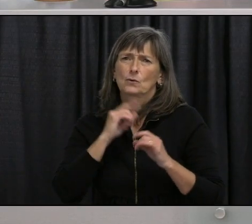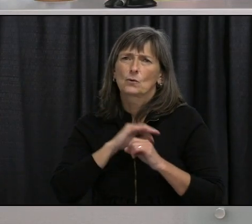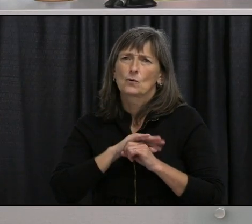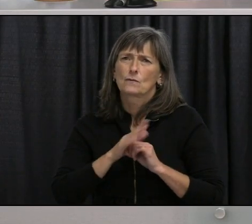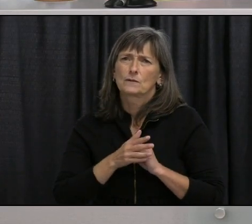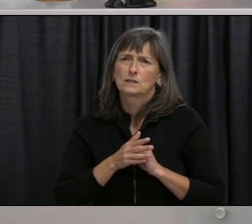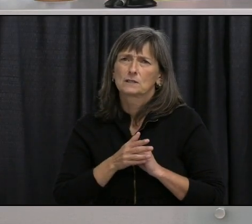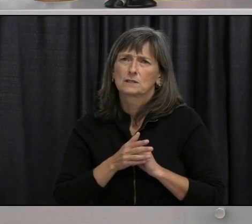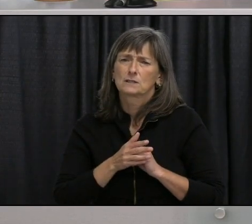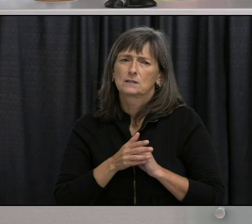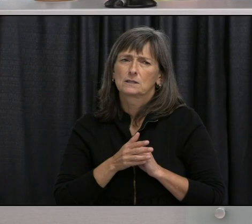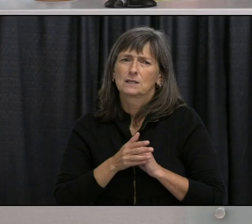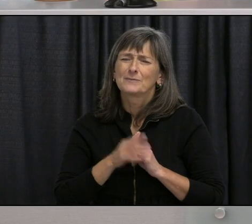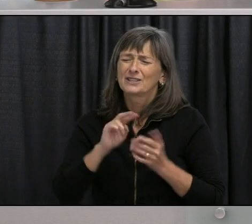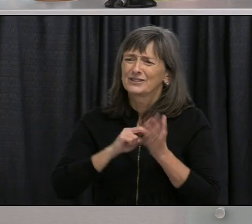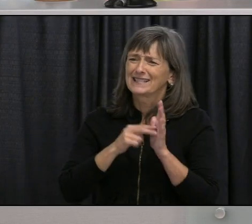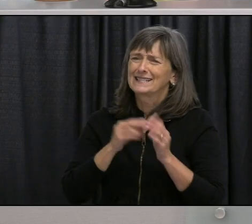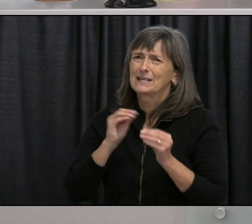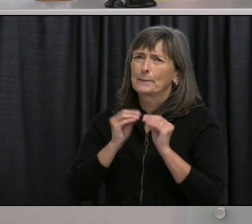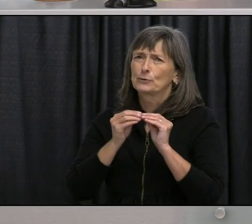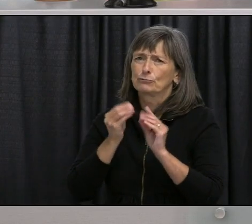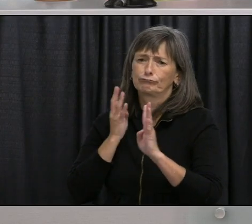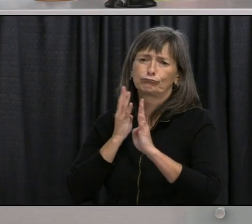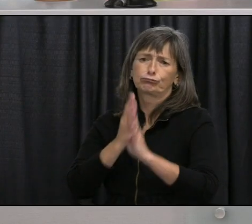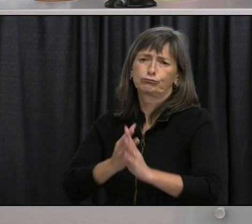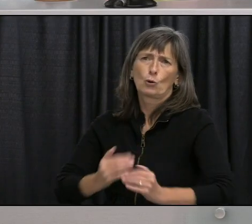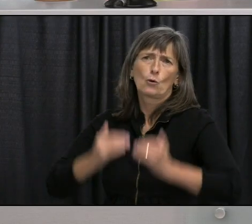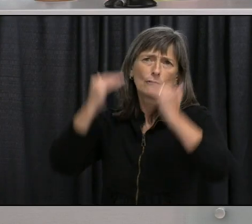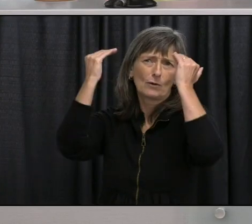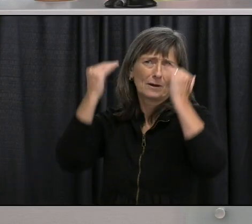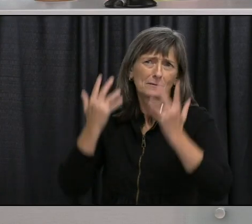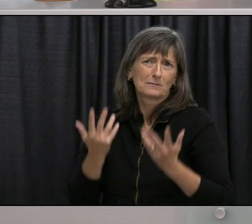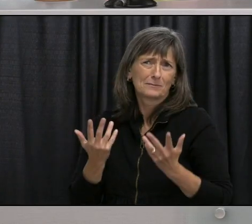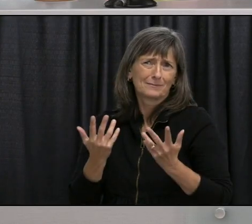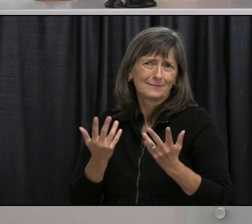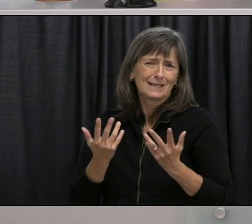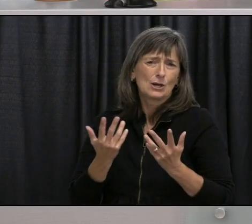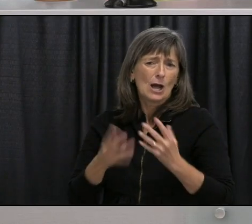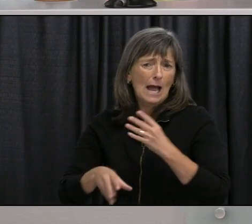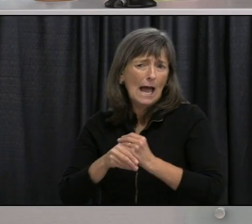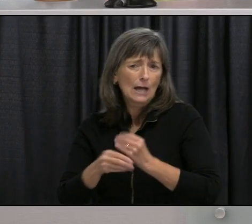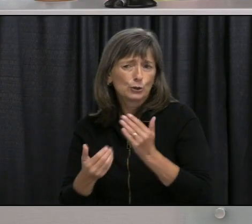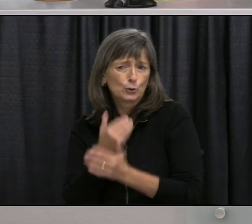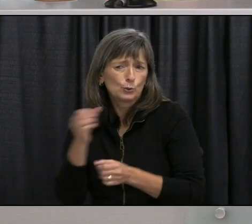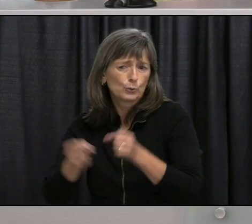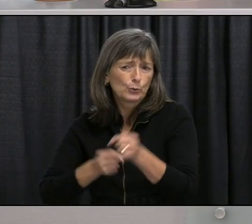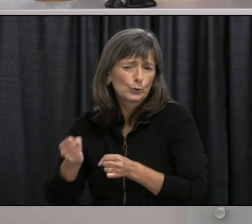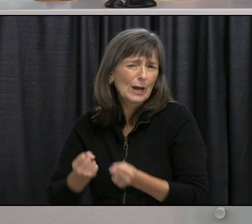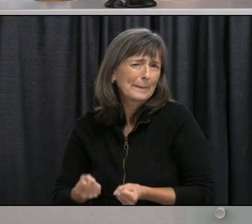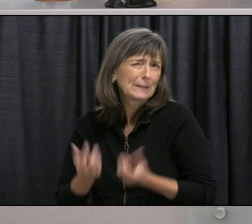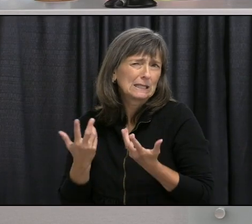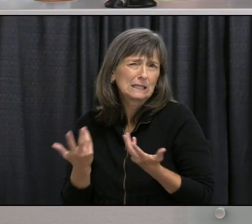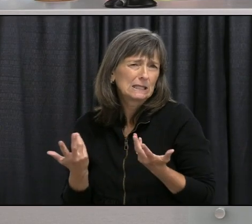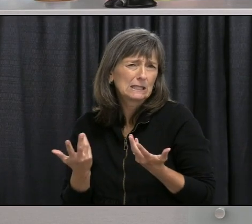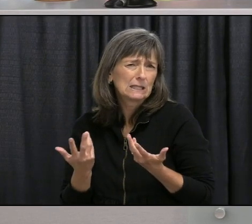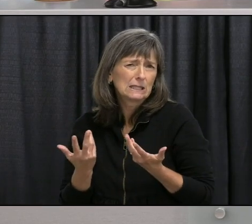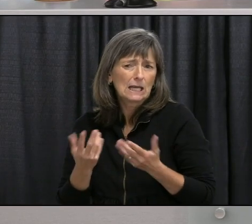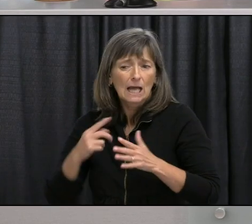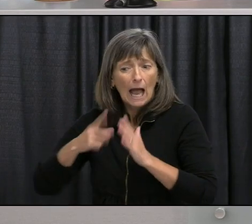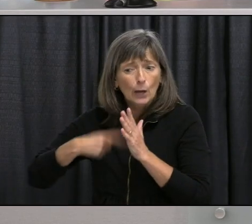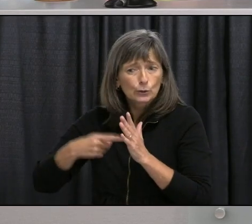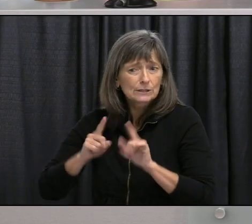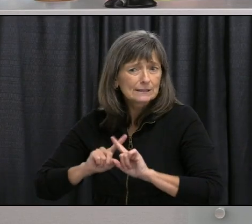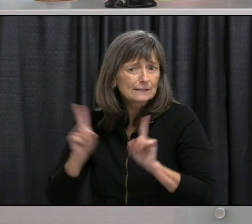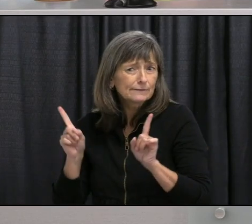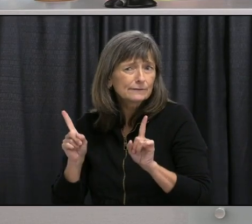to increase capacity? So, and I want you to touch on three things if you can. How many people have been added? How much have hours changed,